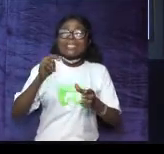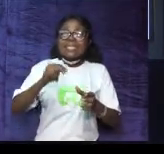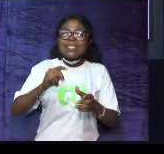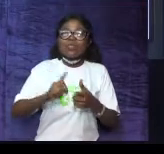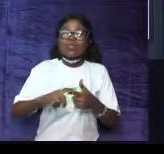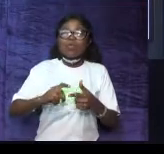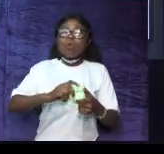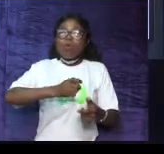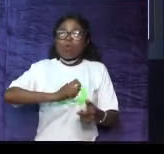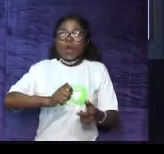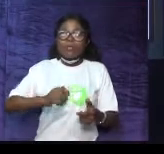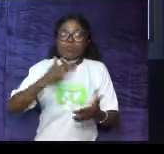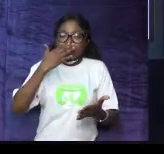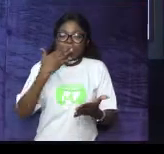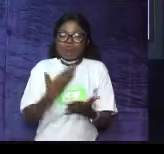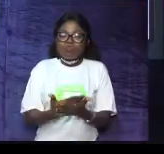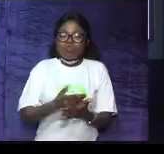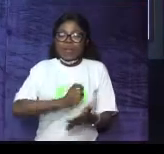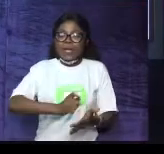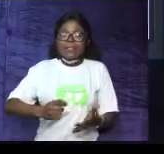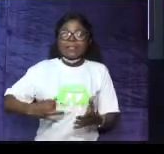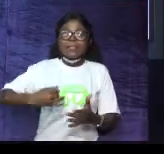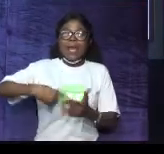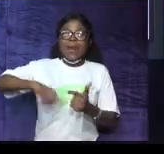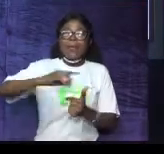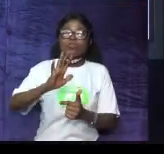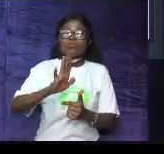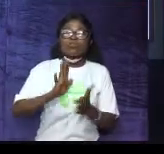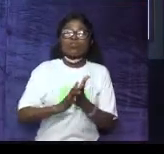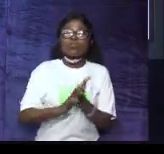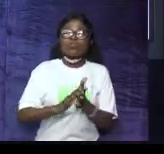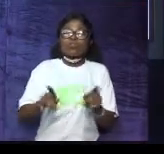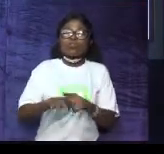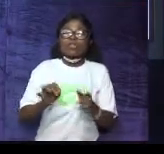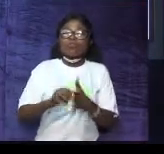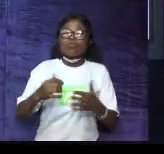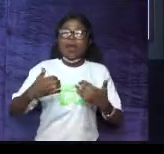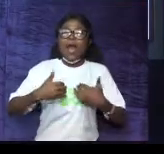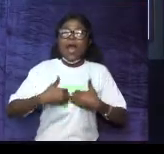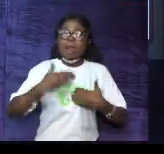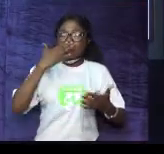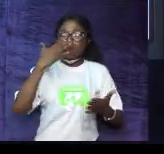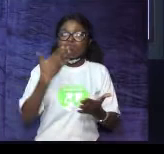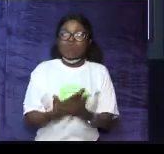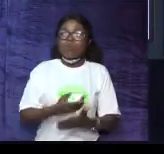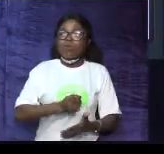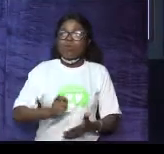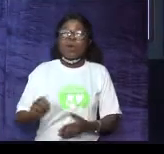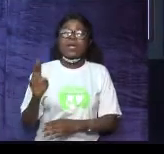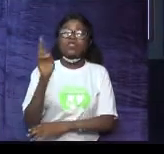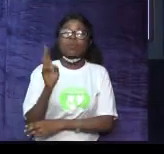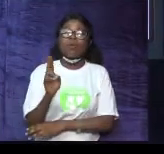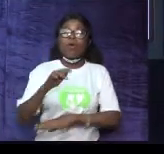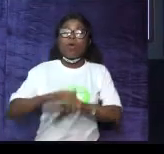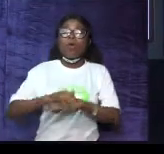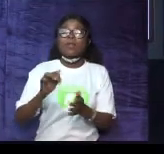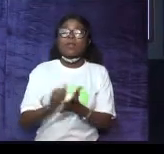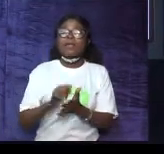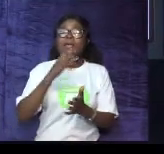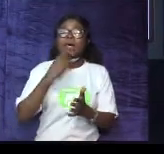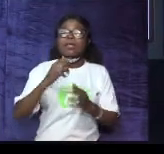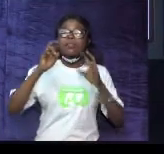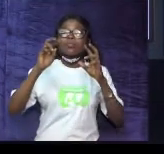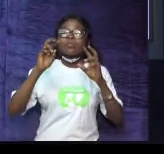are those guidelines? Let's quickly look through them so that we will be able to have a good composition on